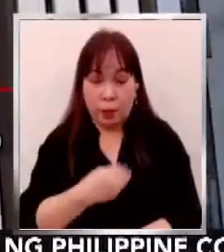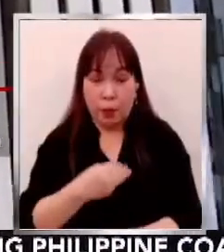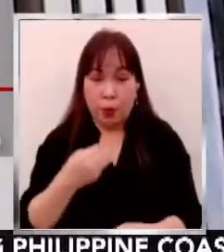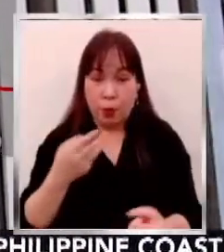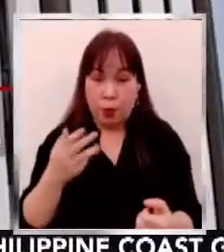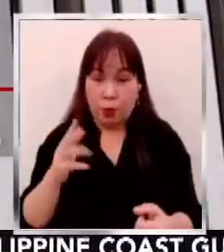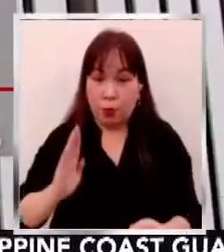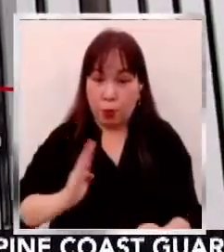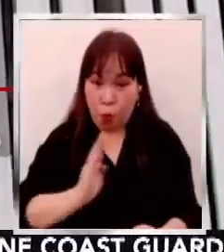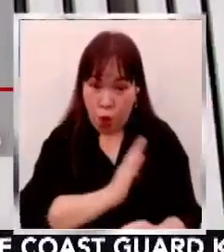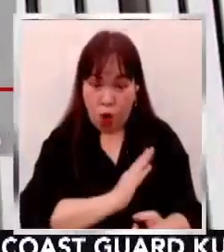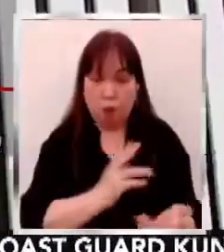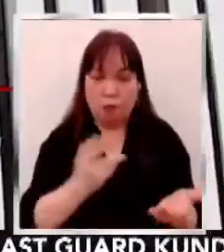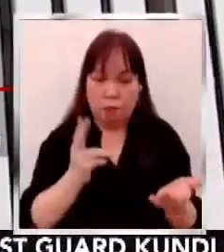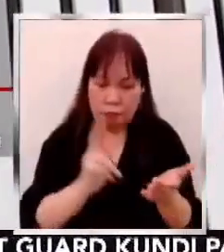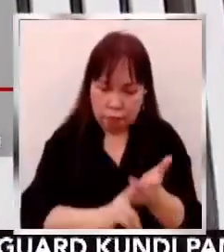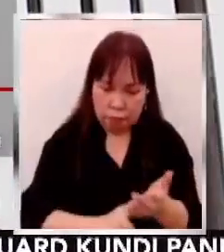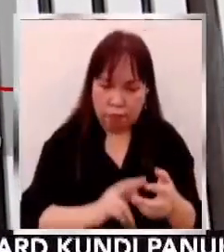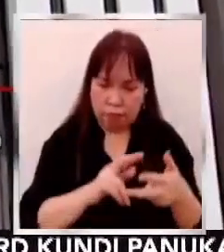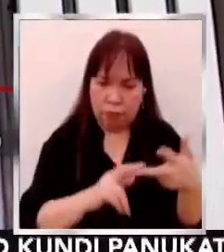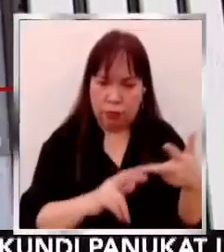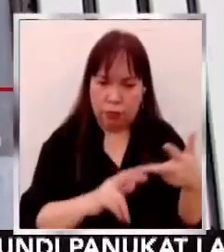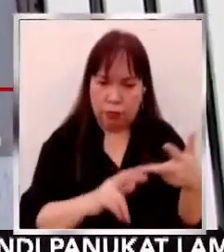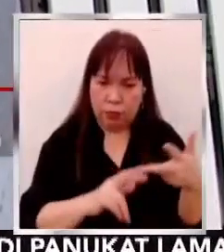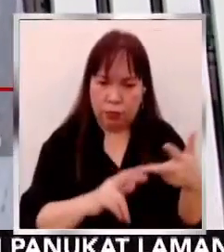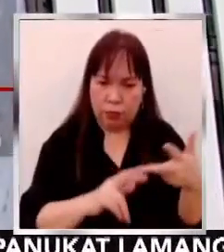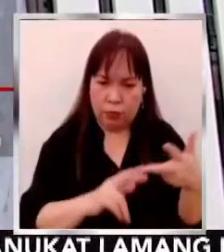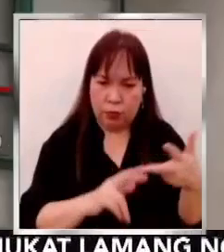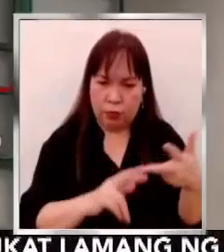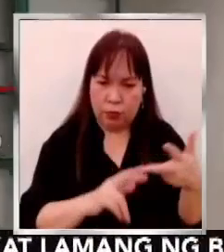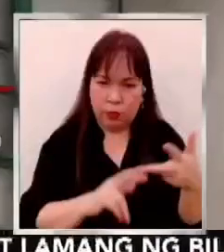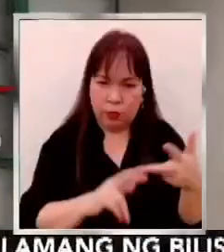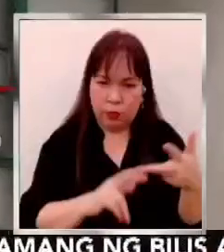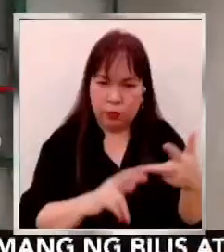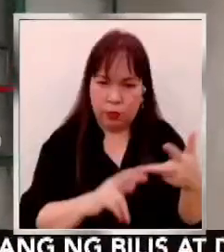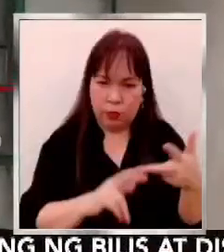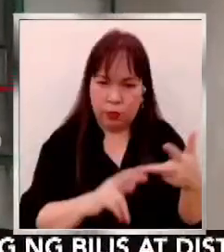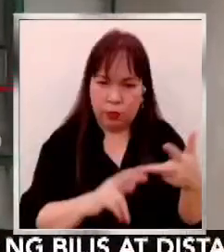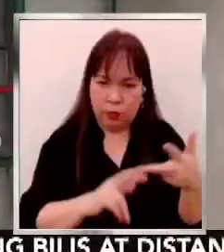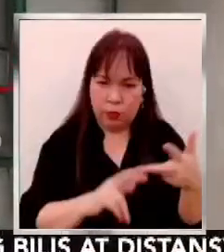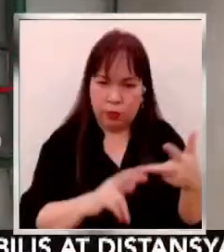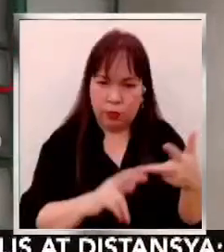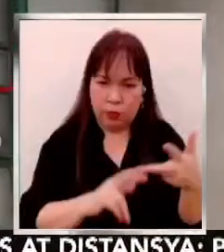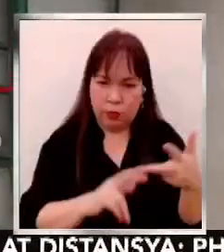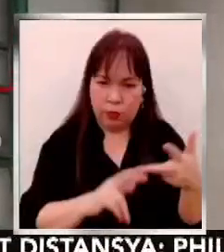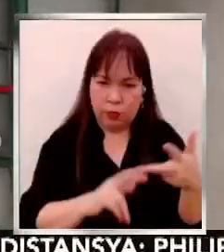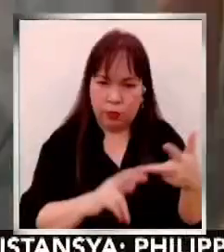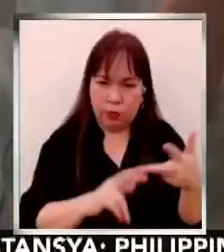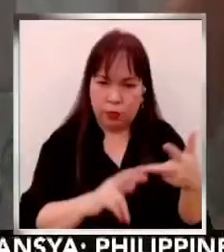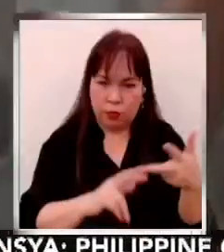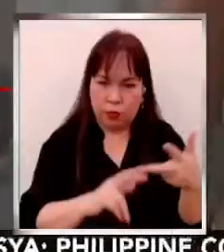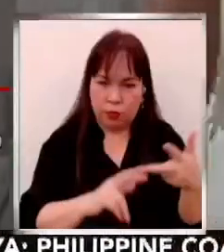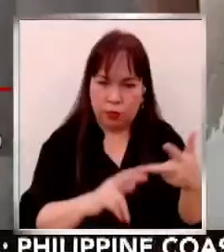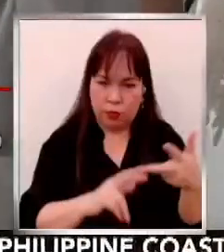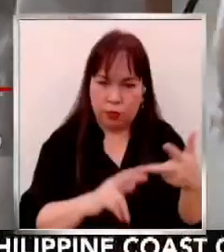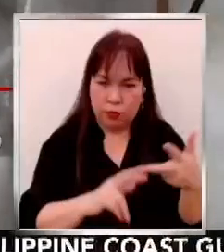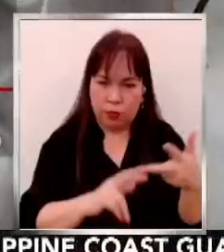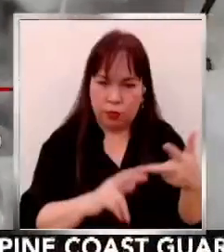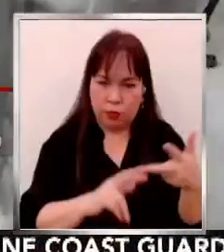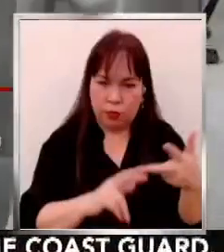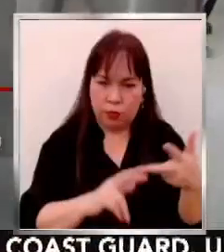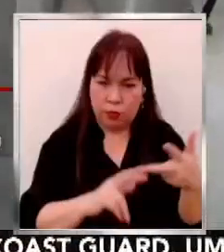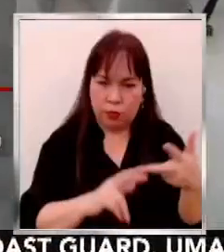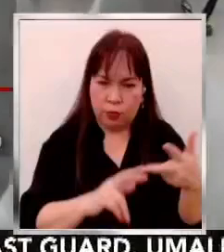ex-officio chairman, which is the Department of Agriculture, or whoever he authorizes. Since